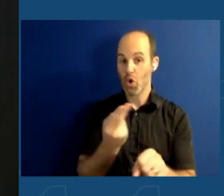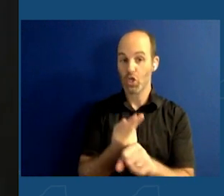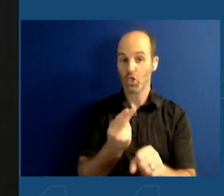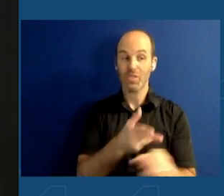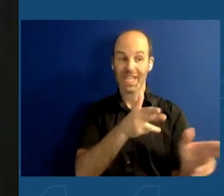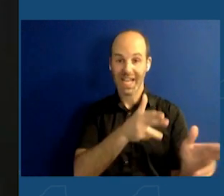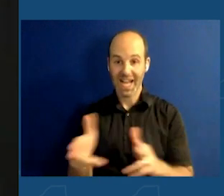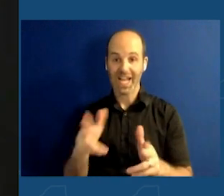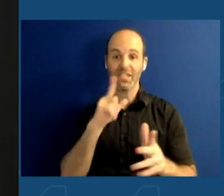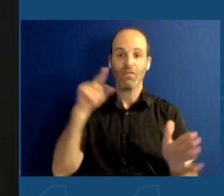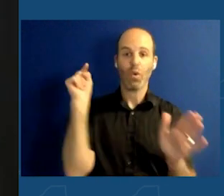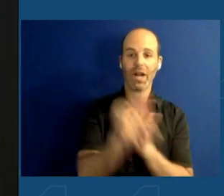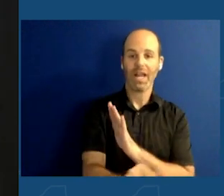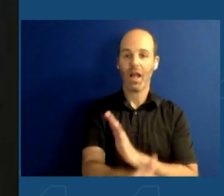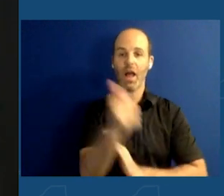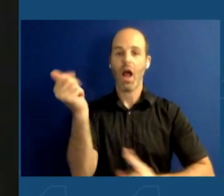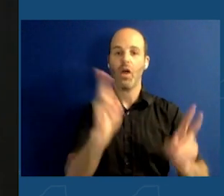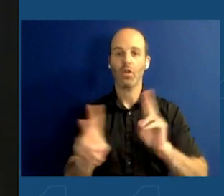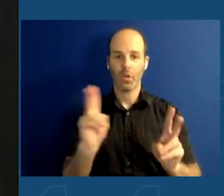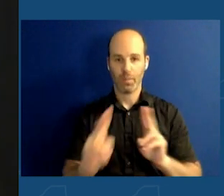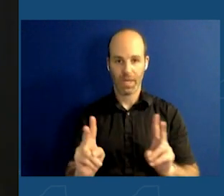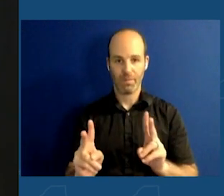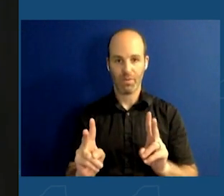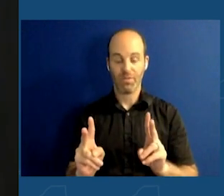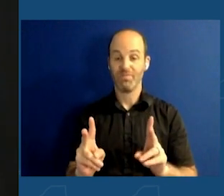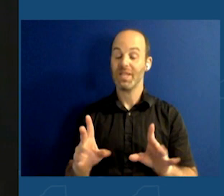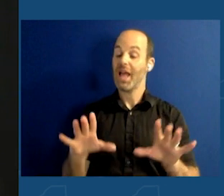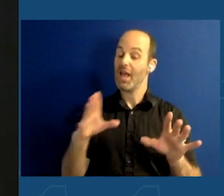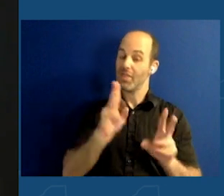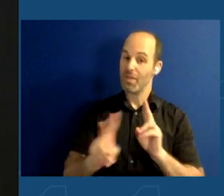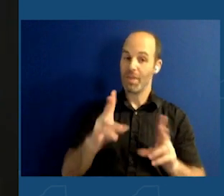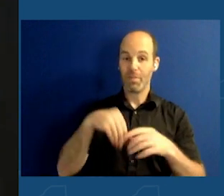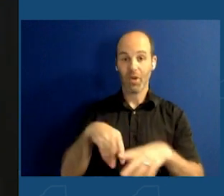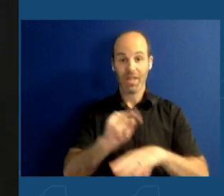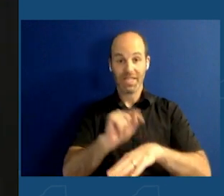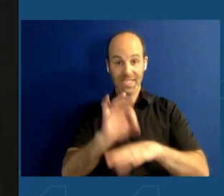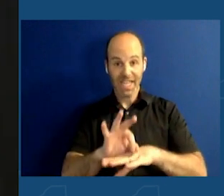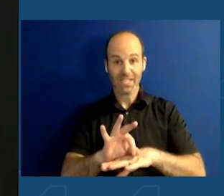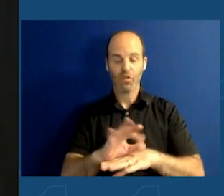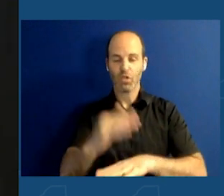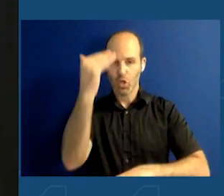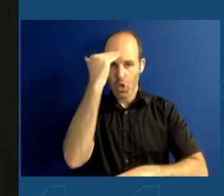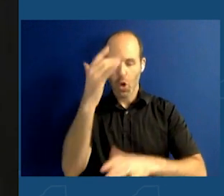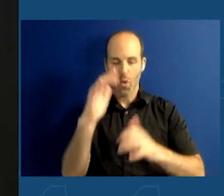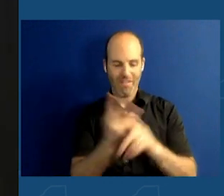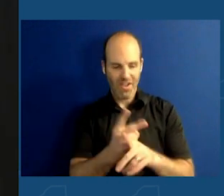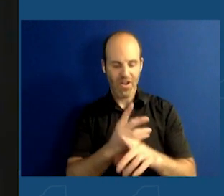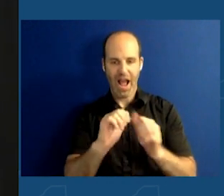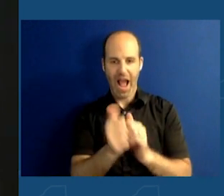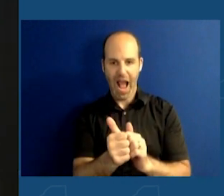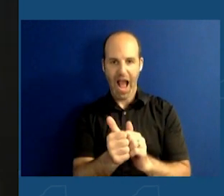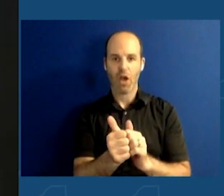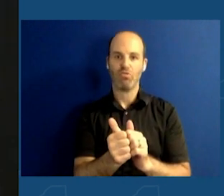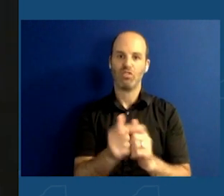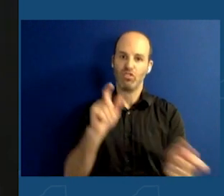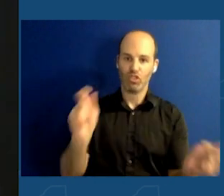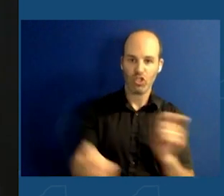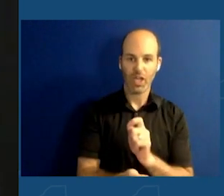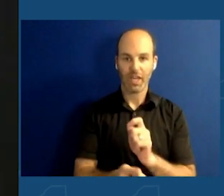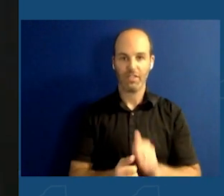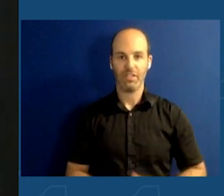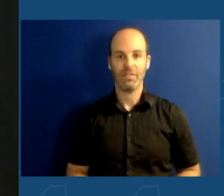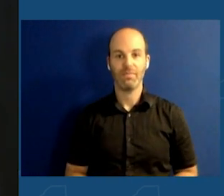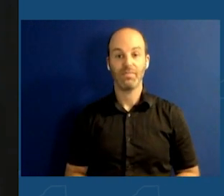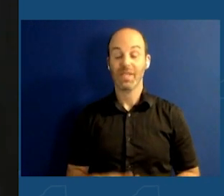The members of this task force know and have figured out how to make a real difference. And I'm here to assure the